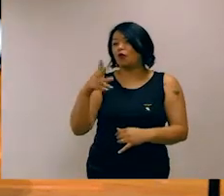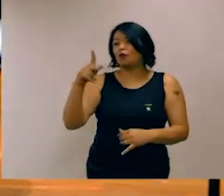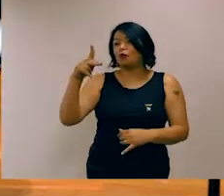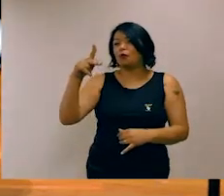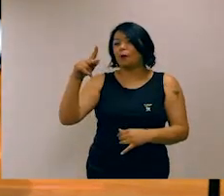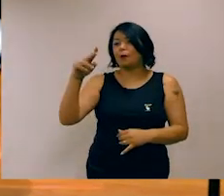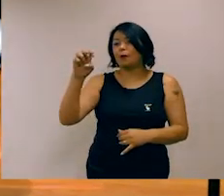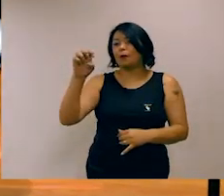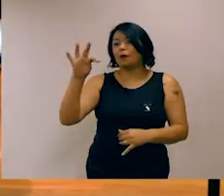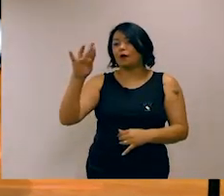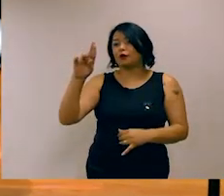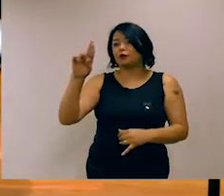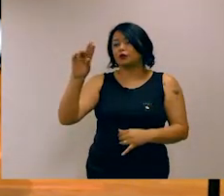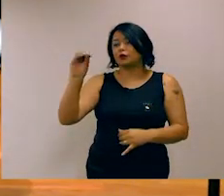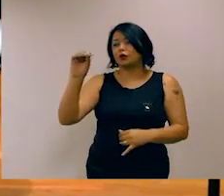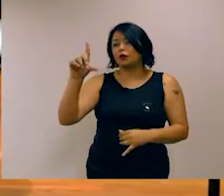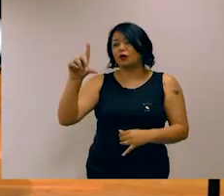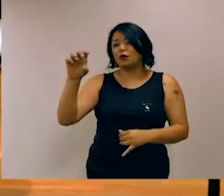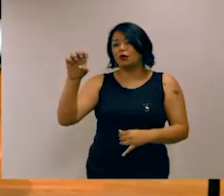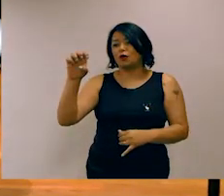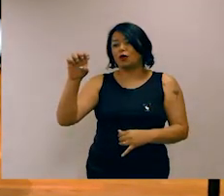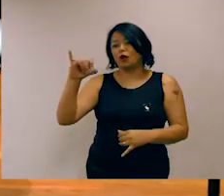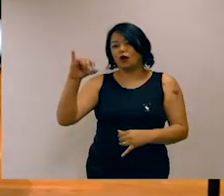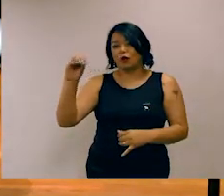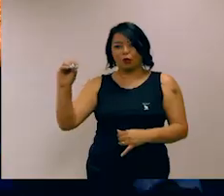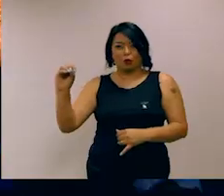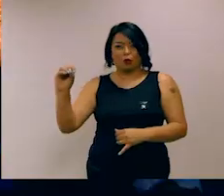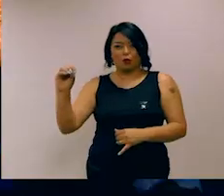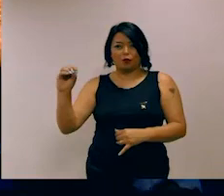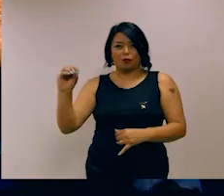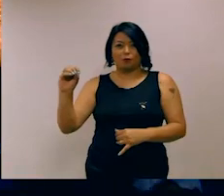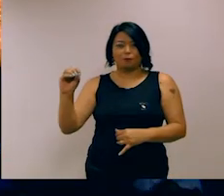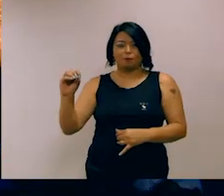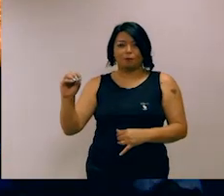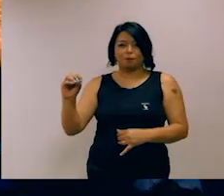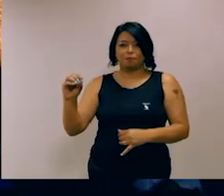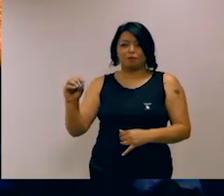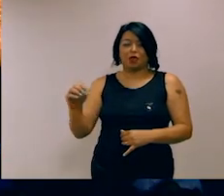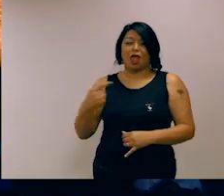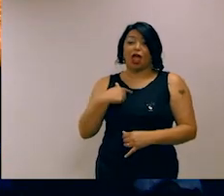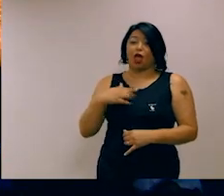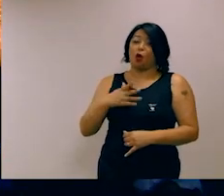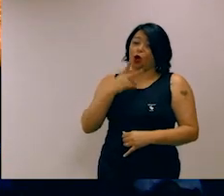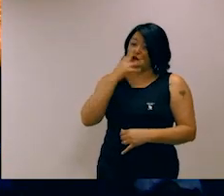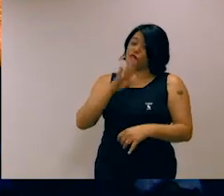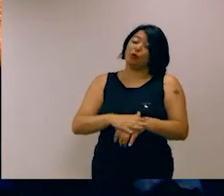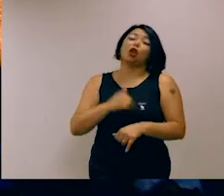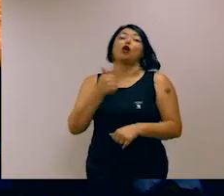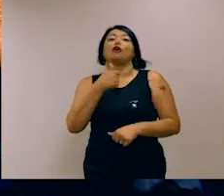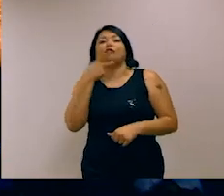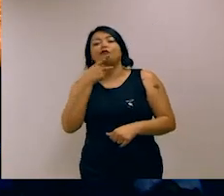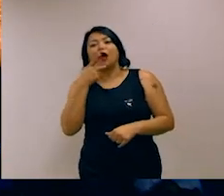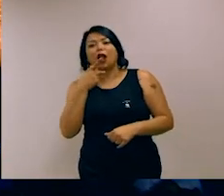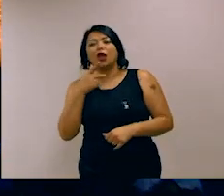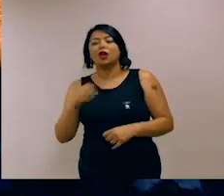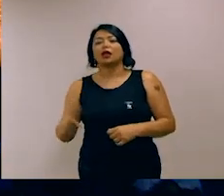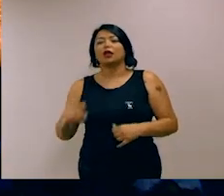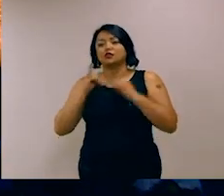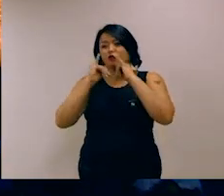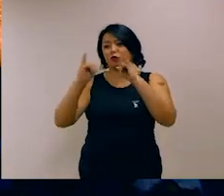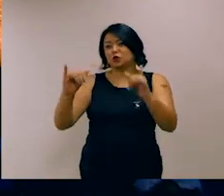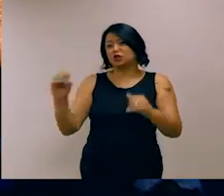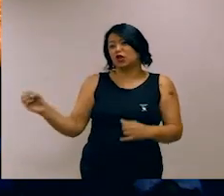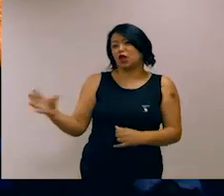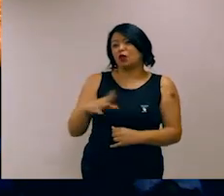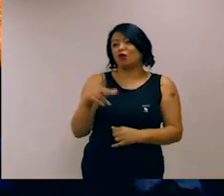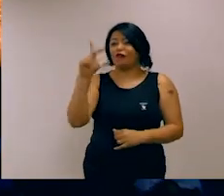don't like this analogy too much. It was an analogy done by a British person that data is the new